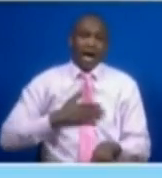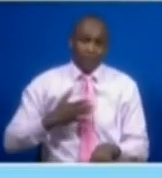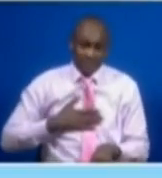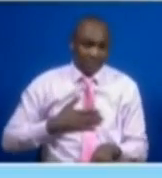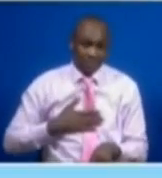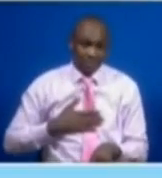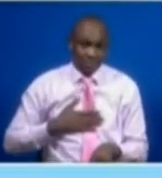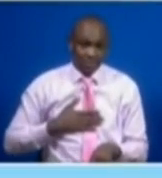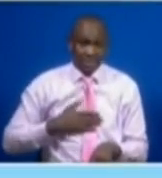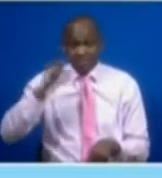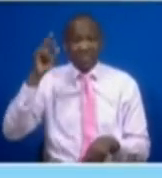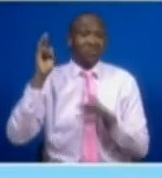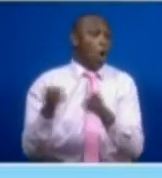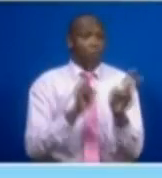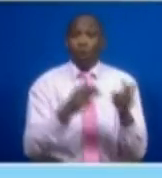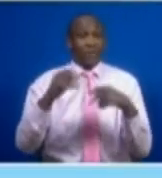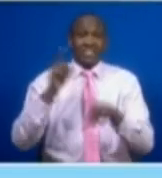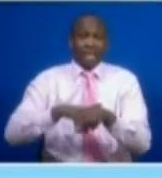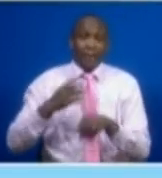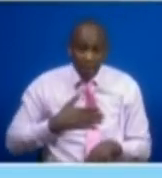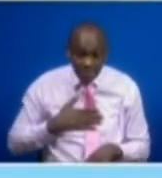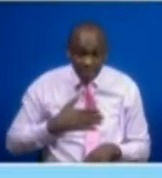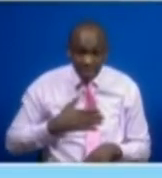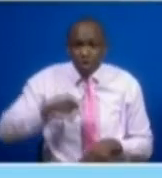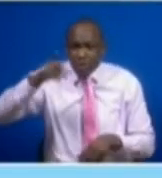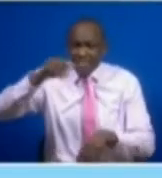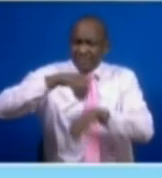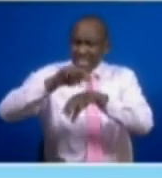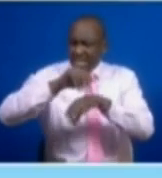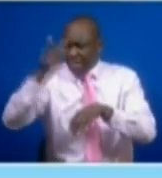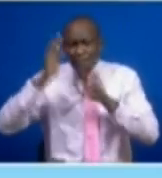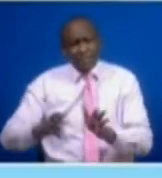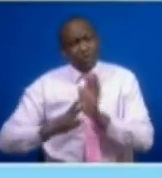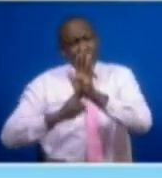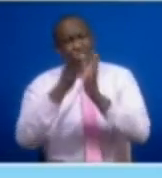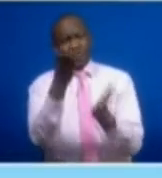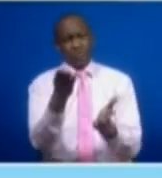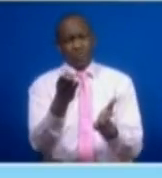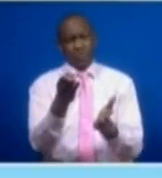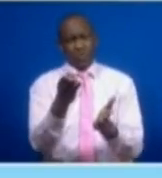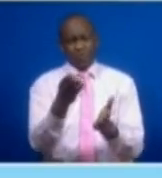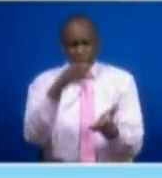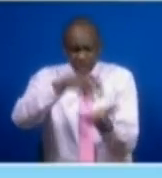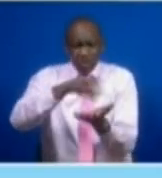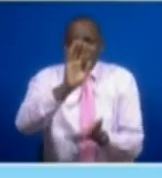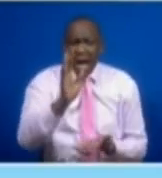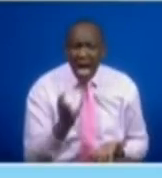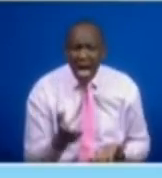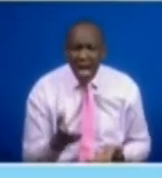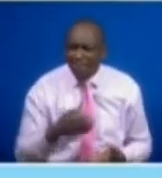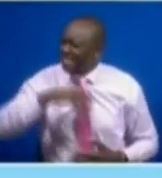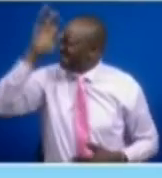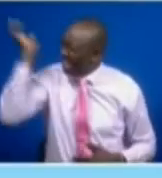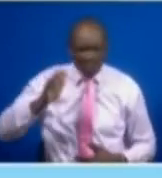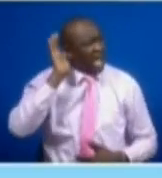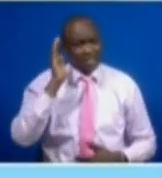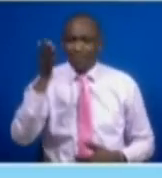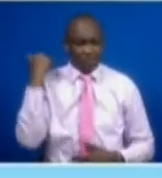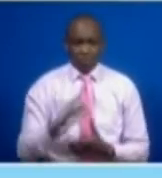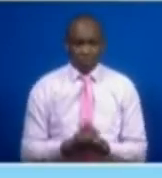is normal for them. And then for you to send another representative for your position, I have never heard of that